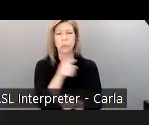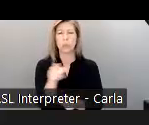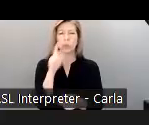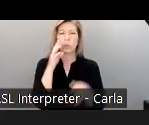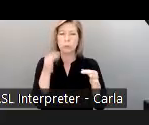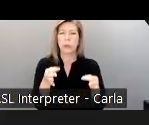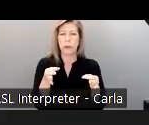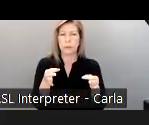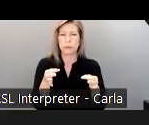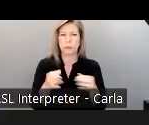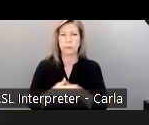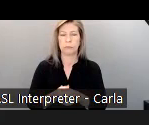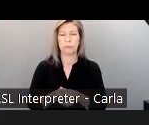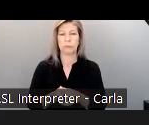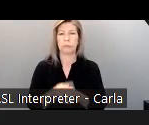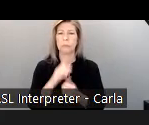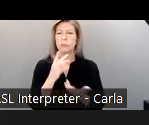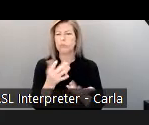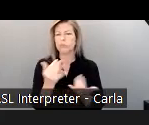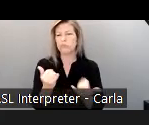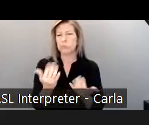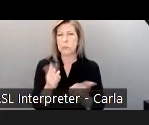So let's just take 30 seconds